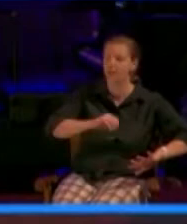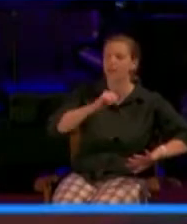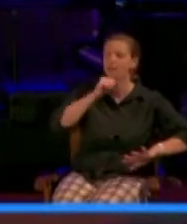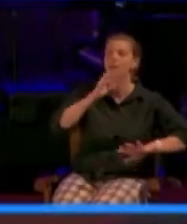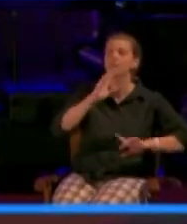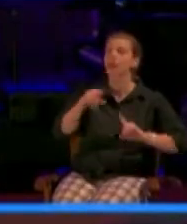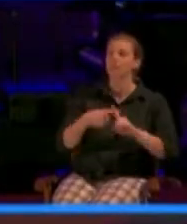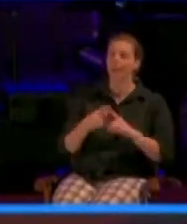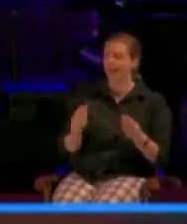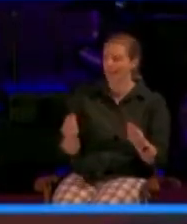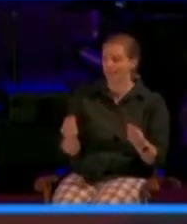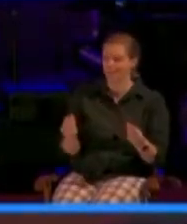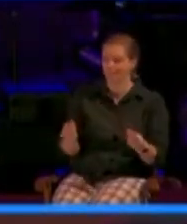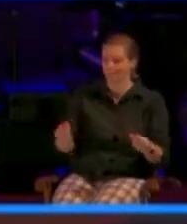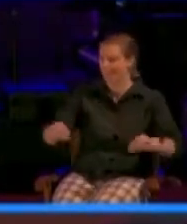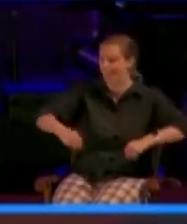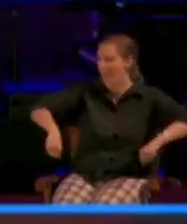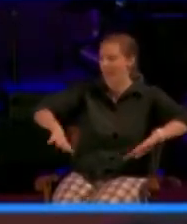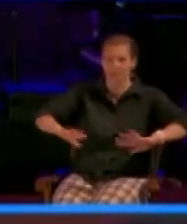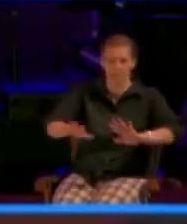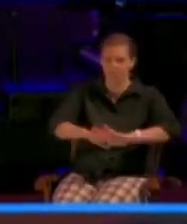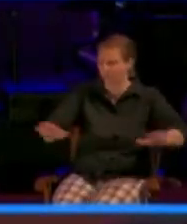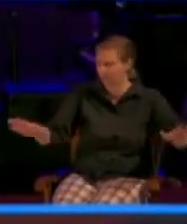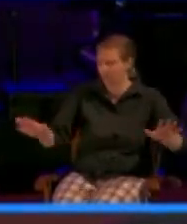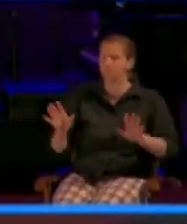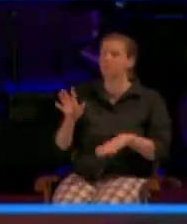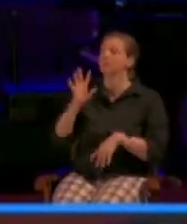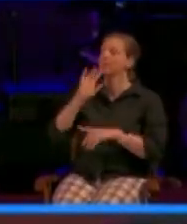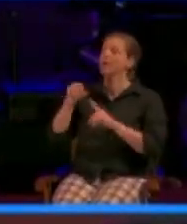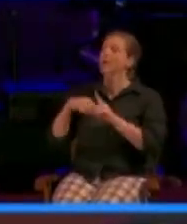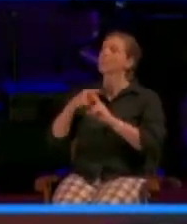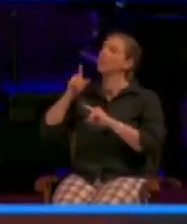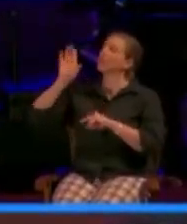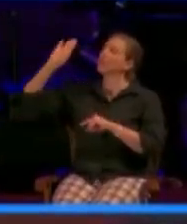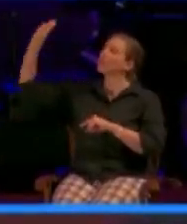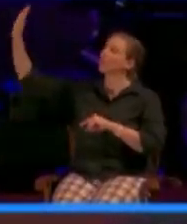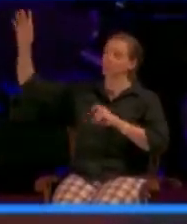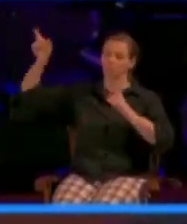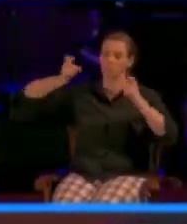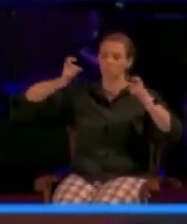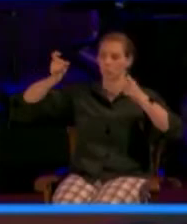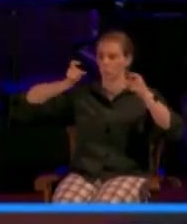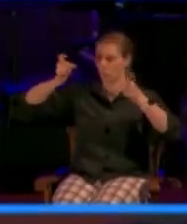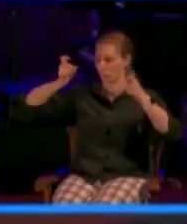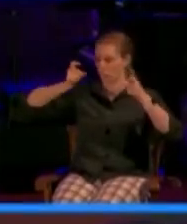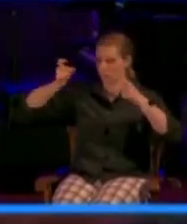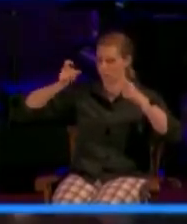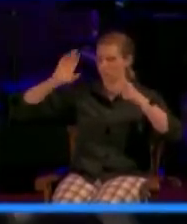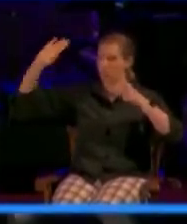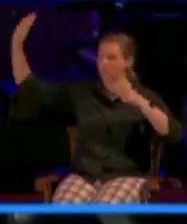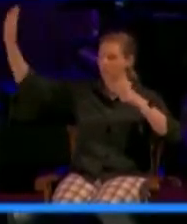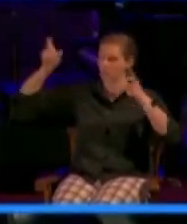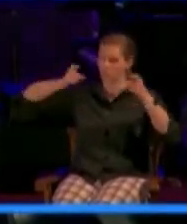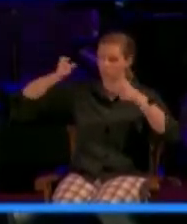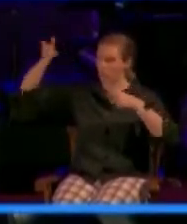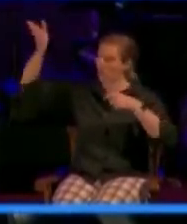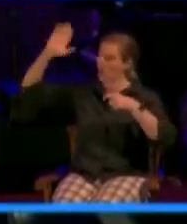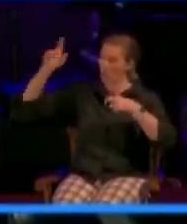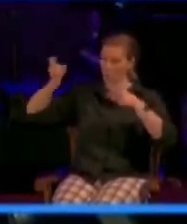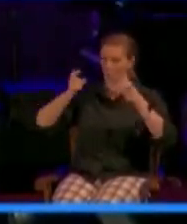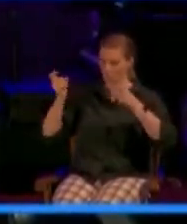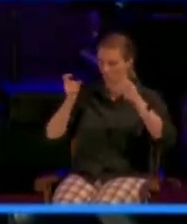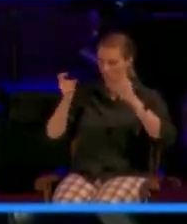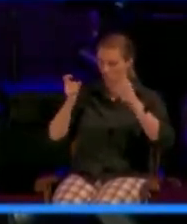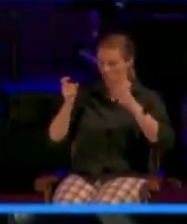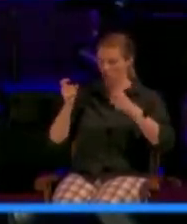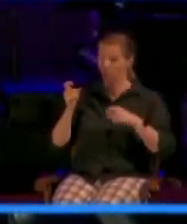one of you, whenever you come to that phrase in the Gospel of Matthew, the kingdom of God, the kingdom of heaven, you can just immediately think, here's how God rules. Here's how